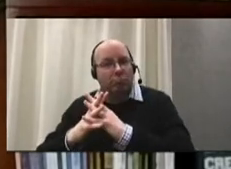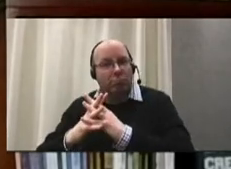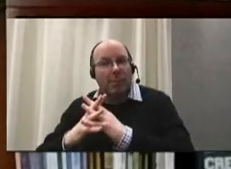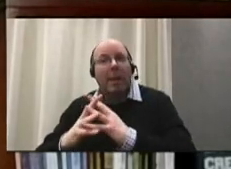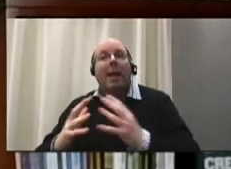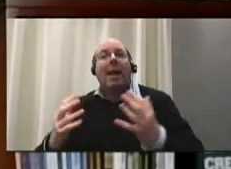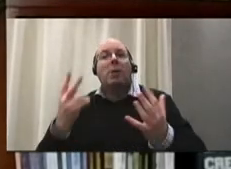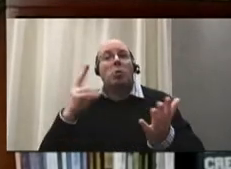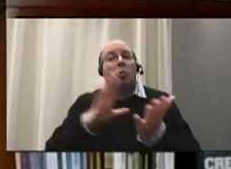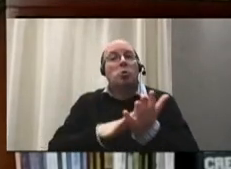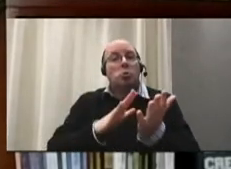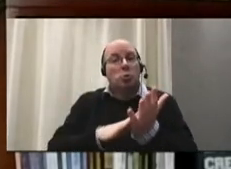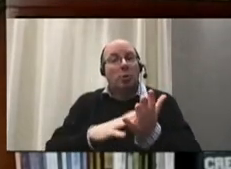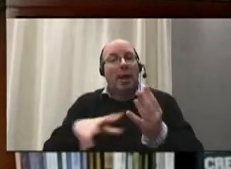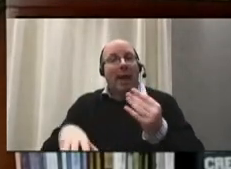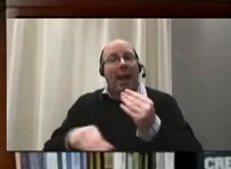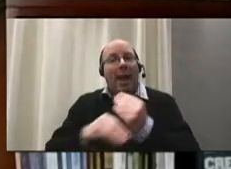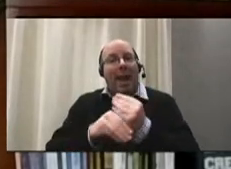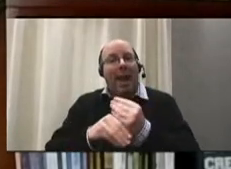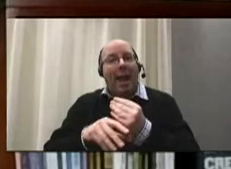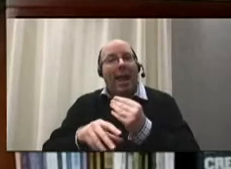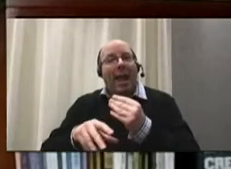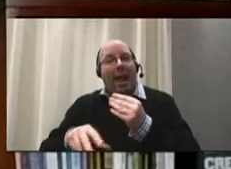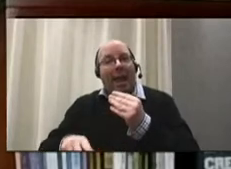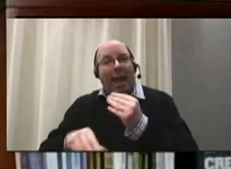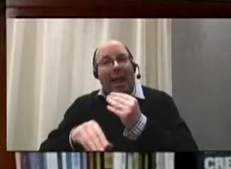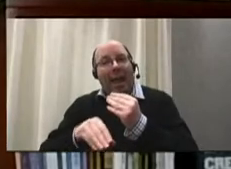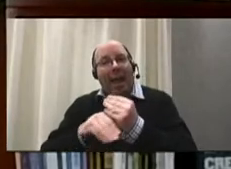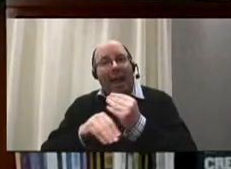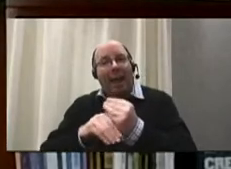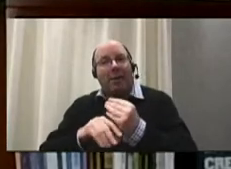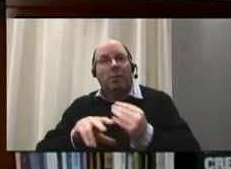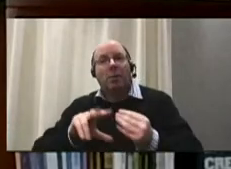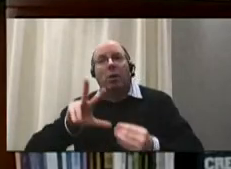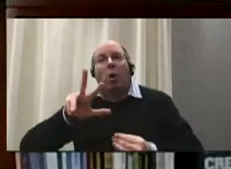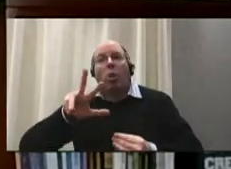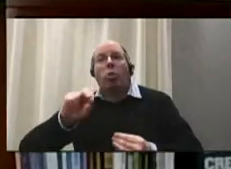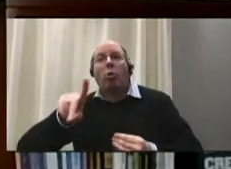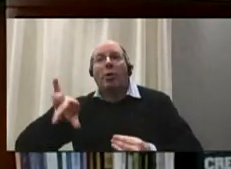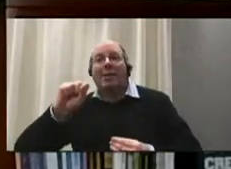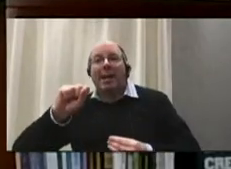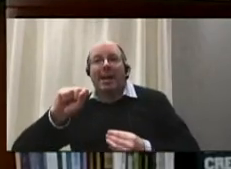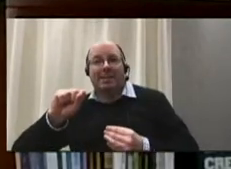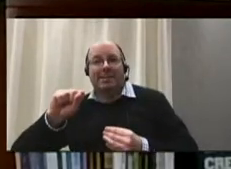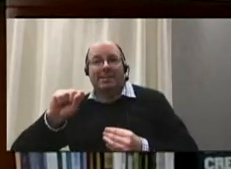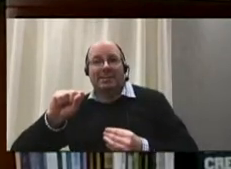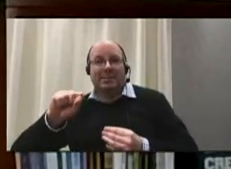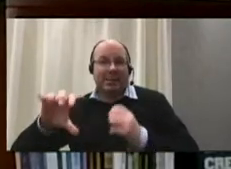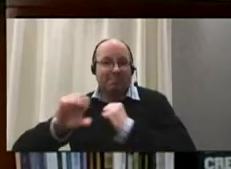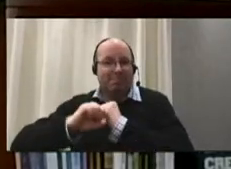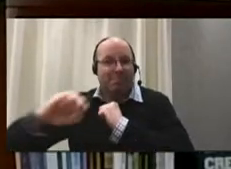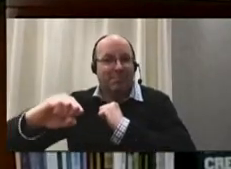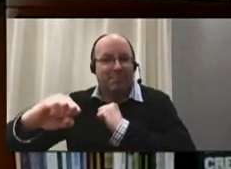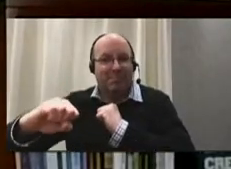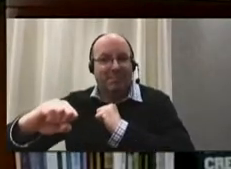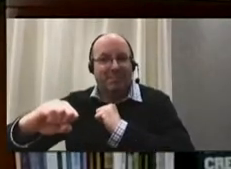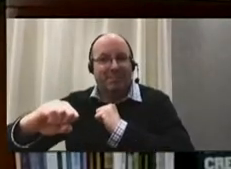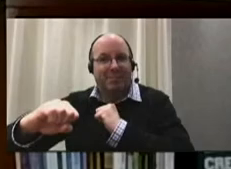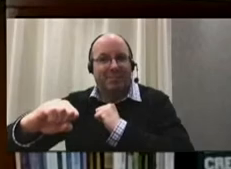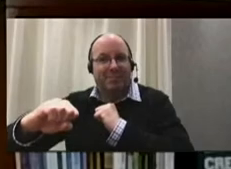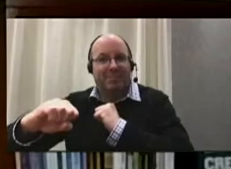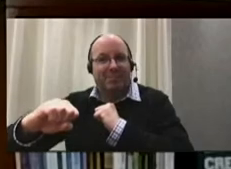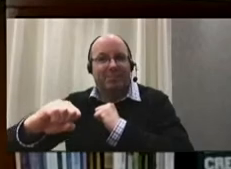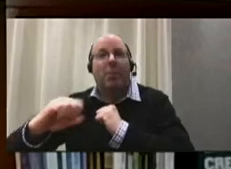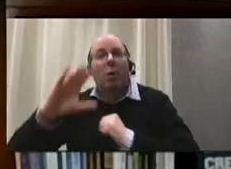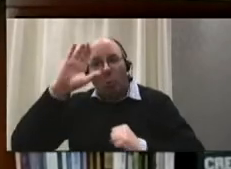We're evaluating that model because we know that an extended year for many students is what helps us. So we've had